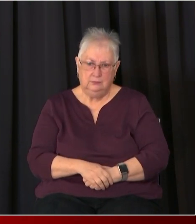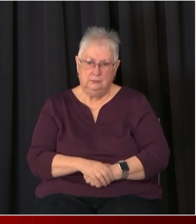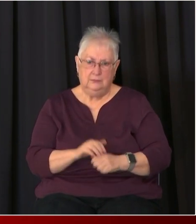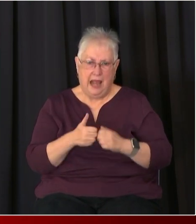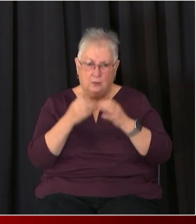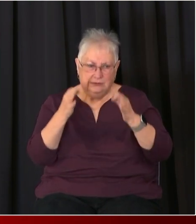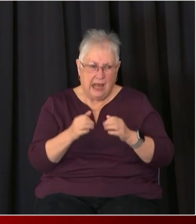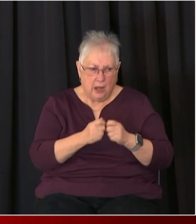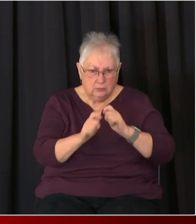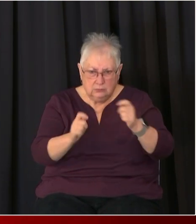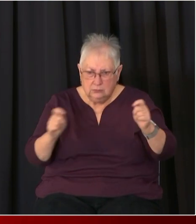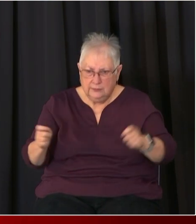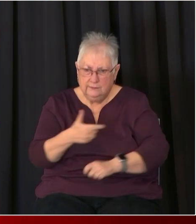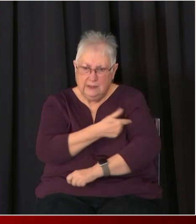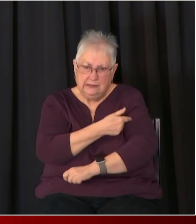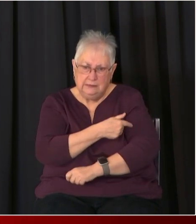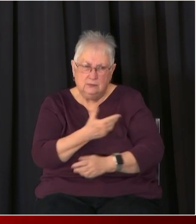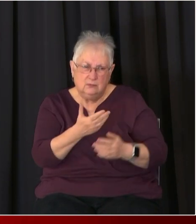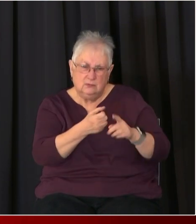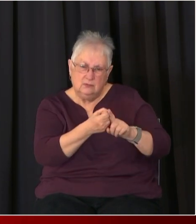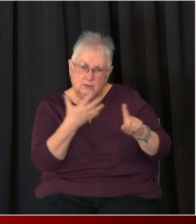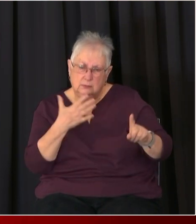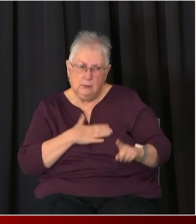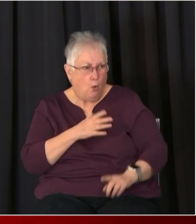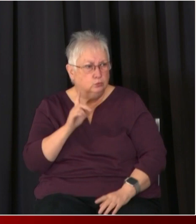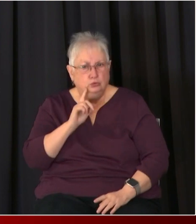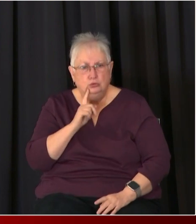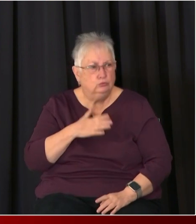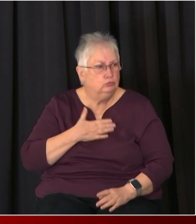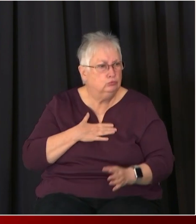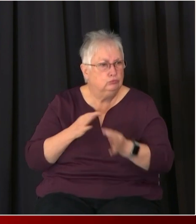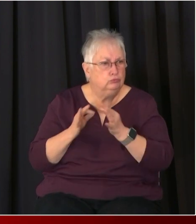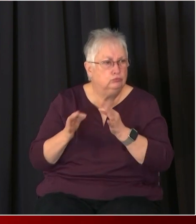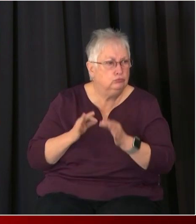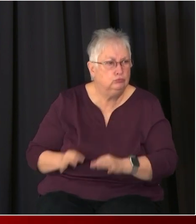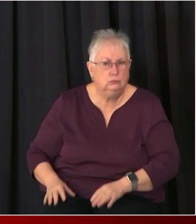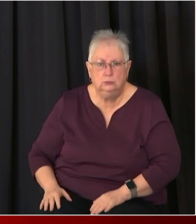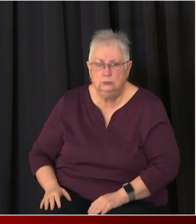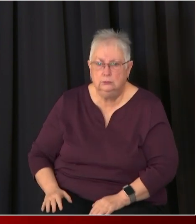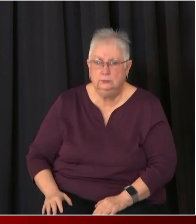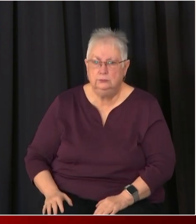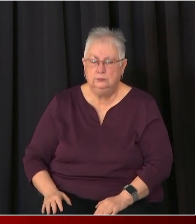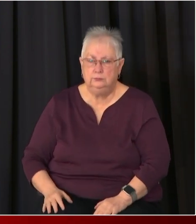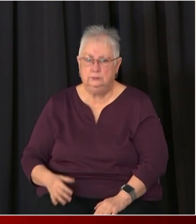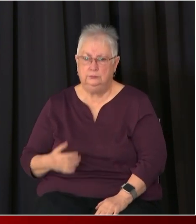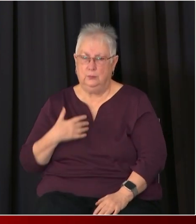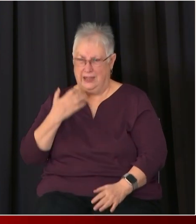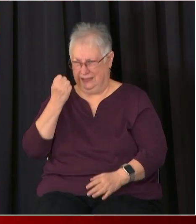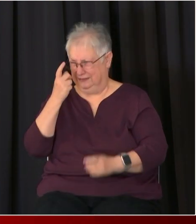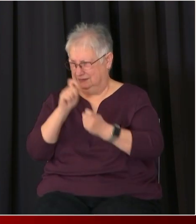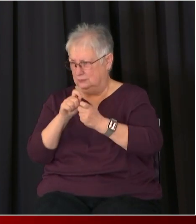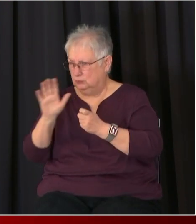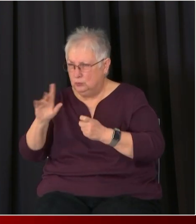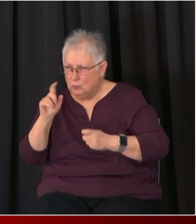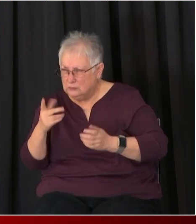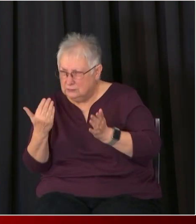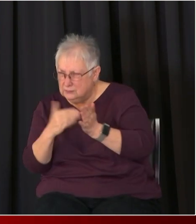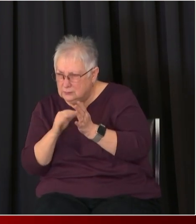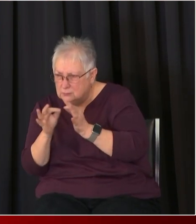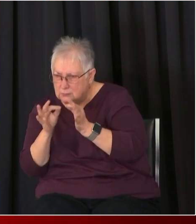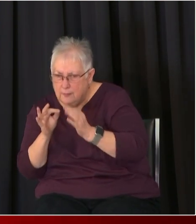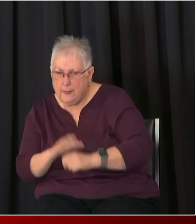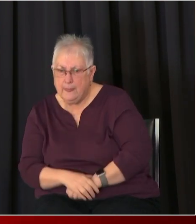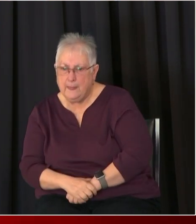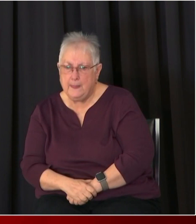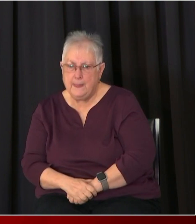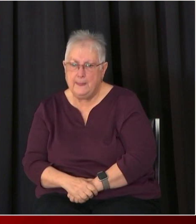Sure. I want to make sure I'm understanding your question, and then I can speak directly to a second